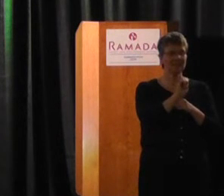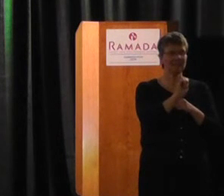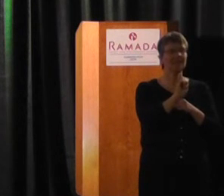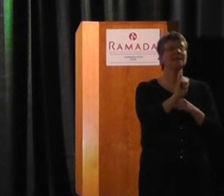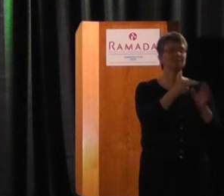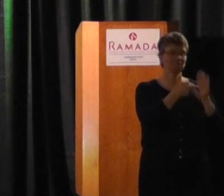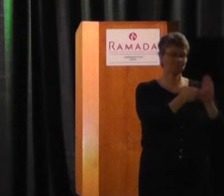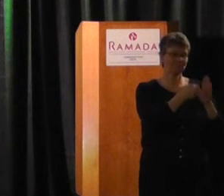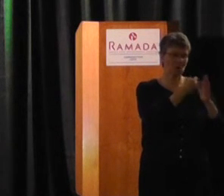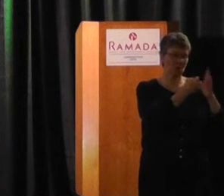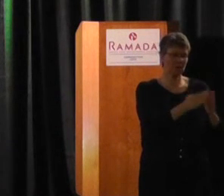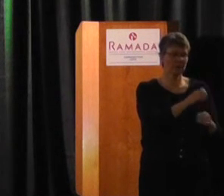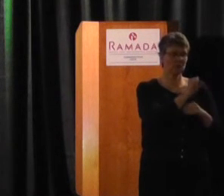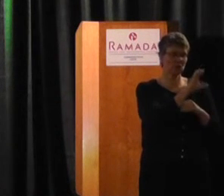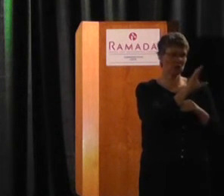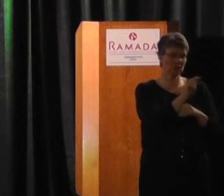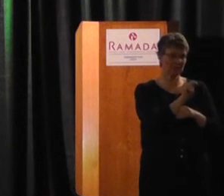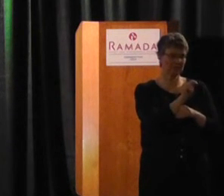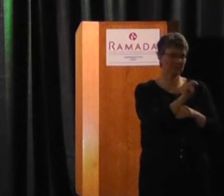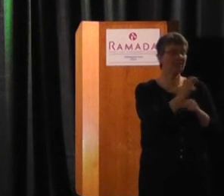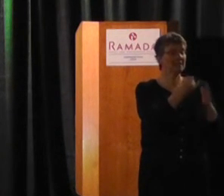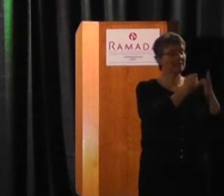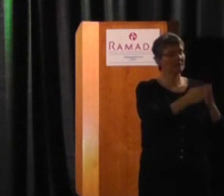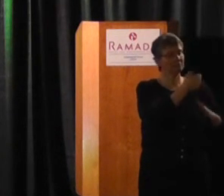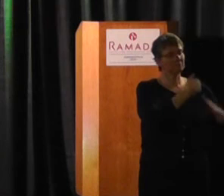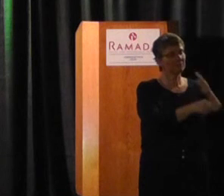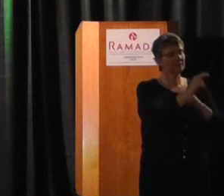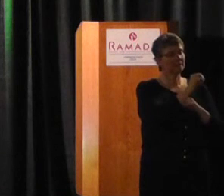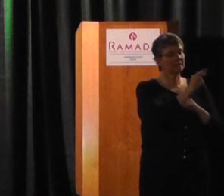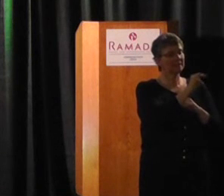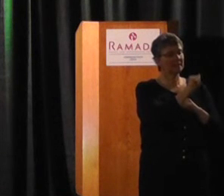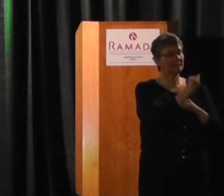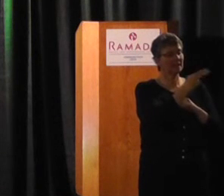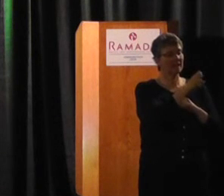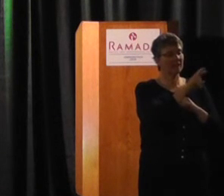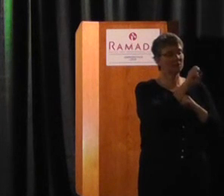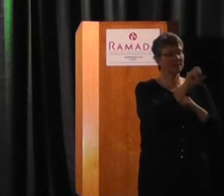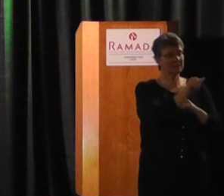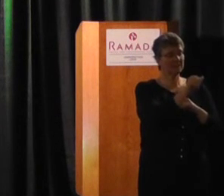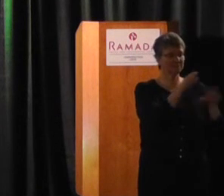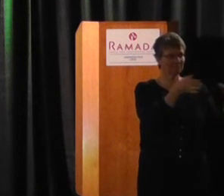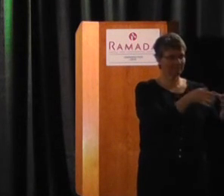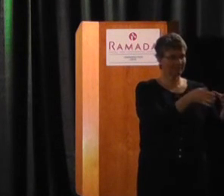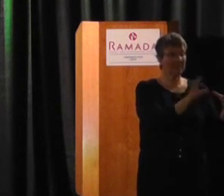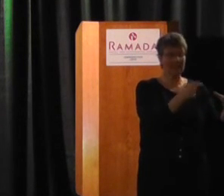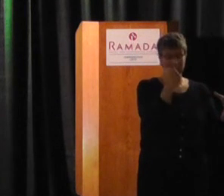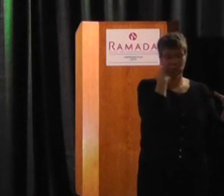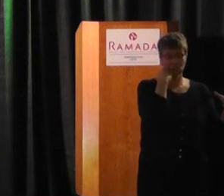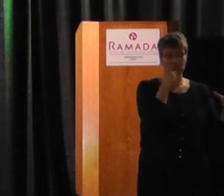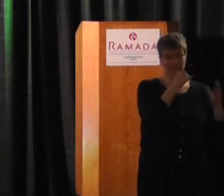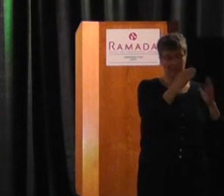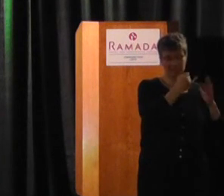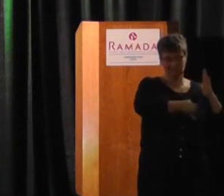Scott is an artist at the Nina Haggerty Collective. His latest show, Confusement, is currently touring Alberta. So